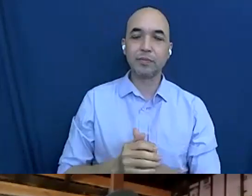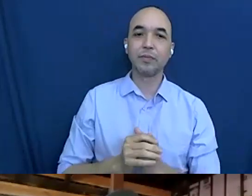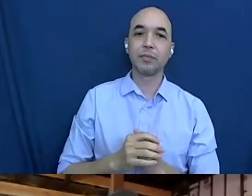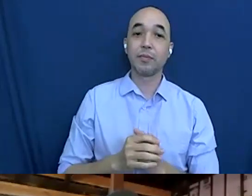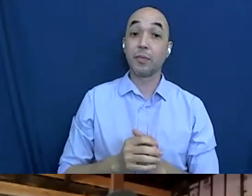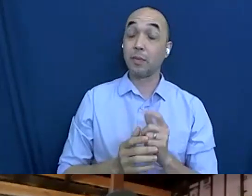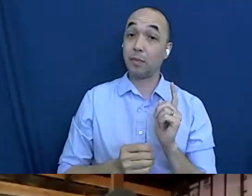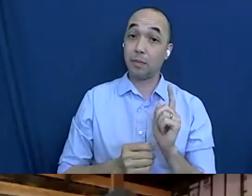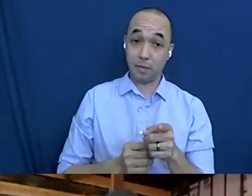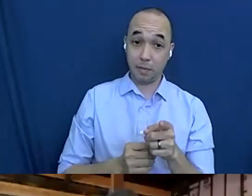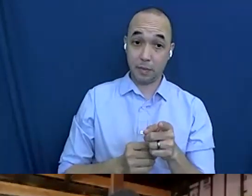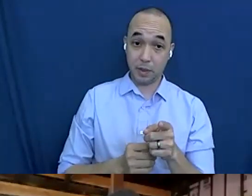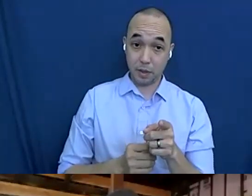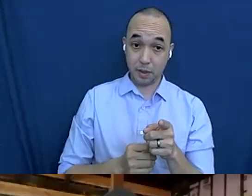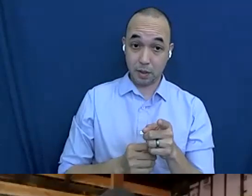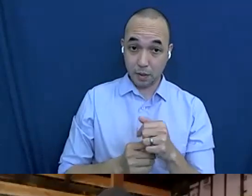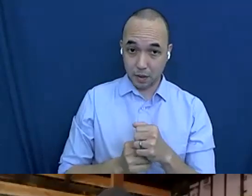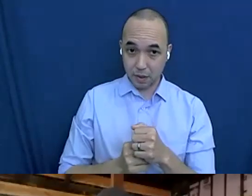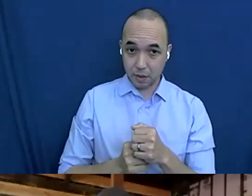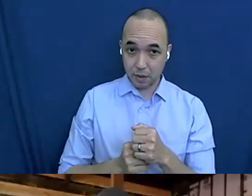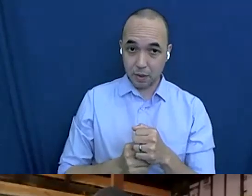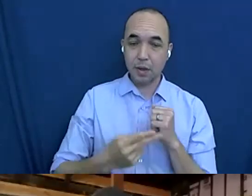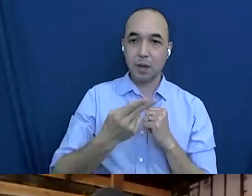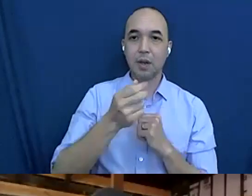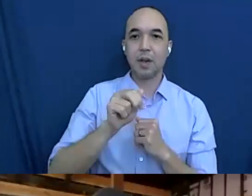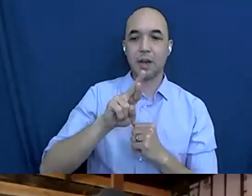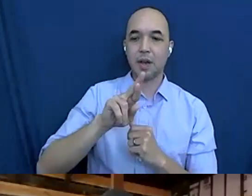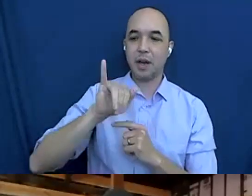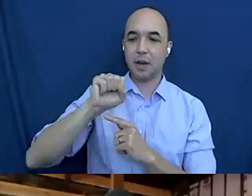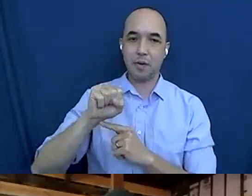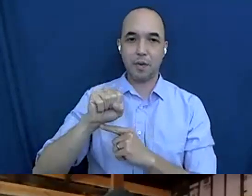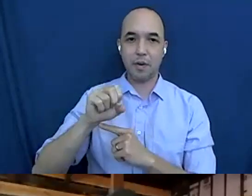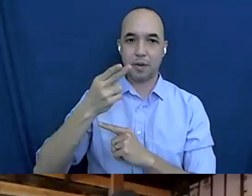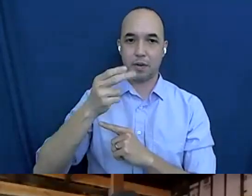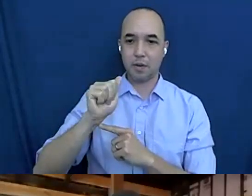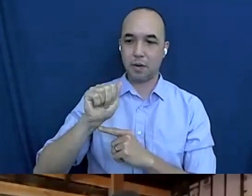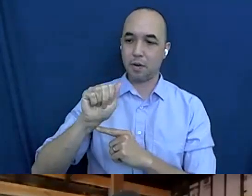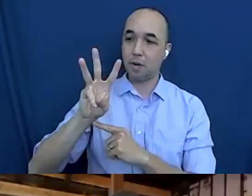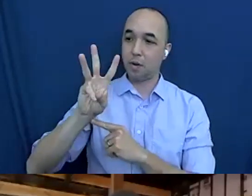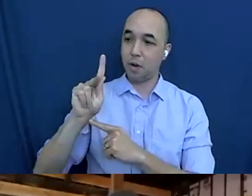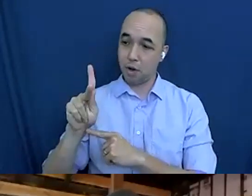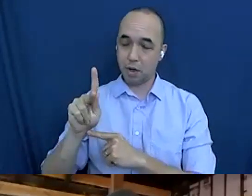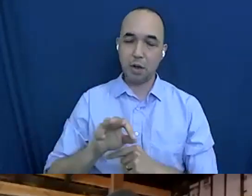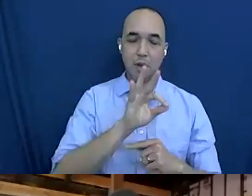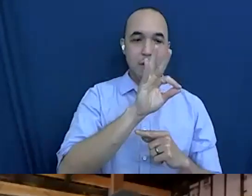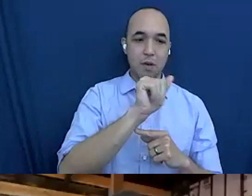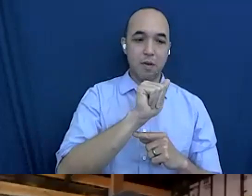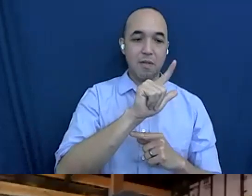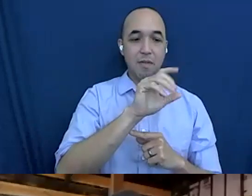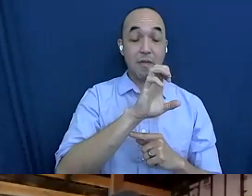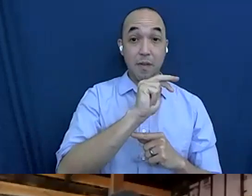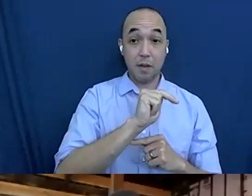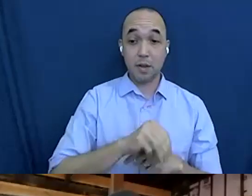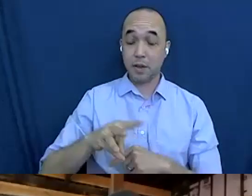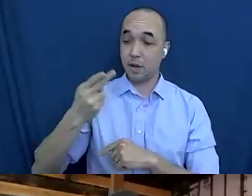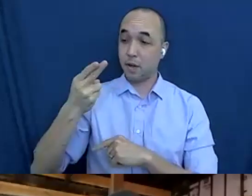Actually, this is what's called a Harris hawk. Falcons and hawks, they're two different types of raptors.